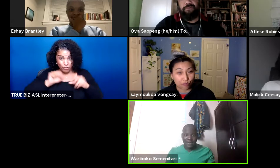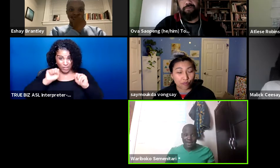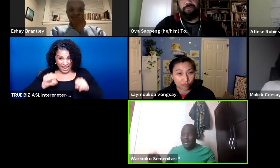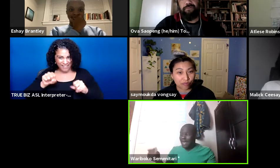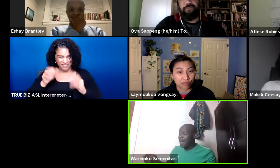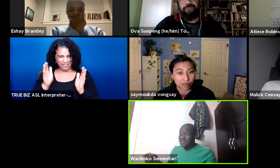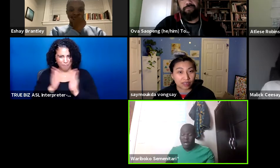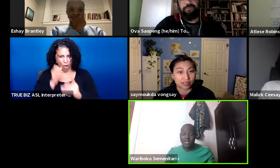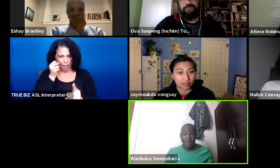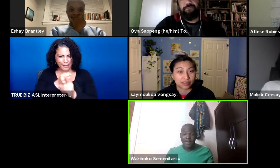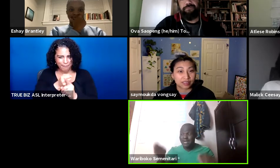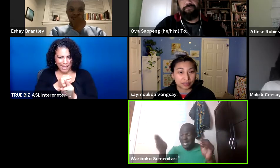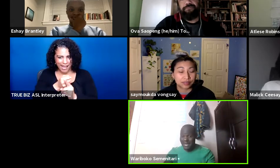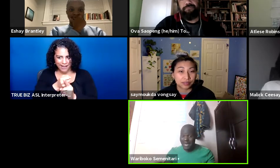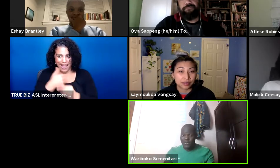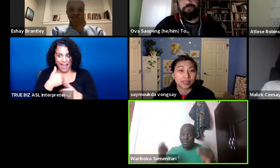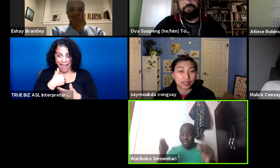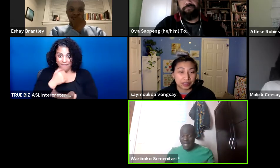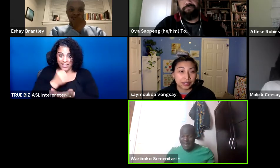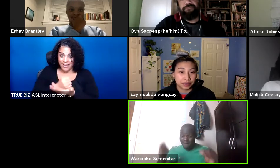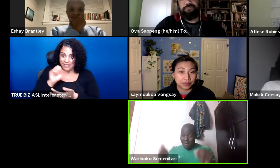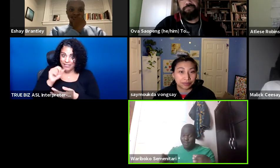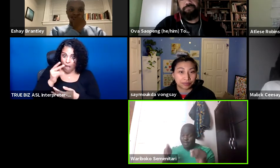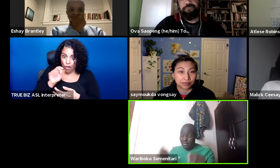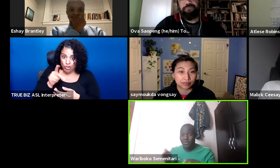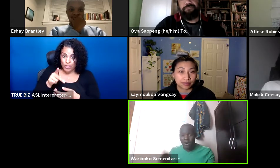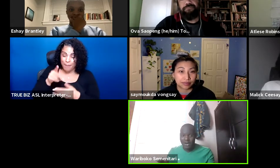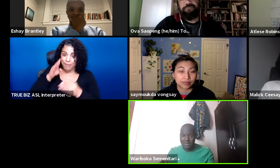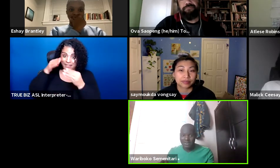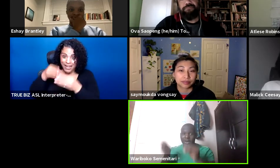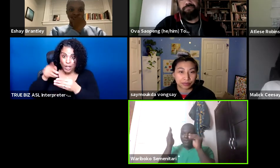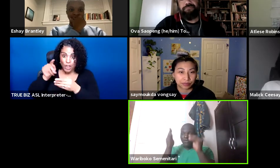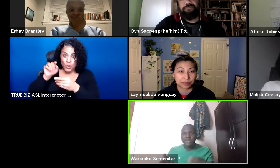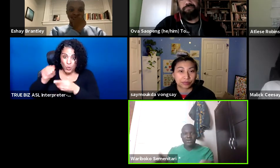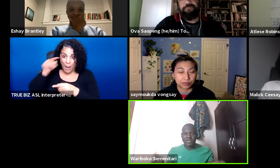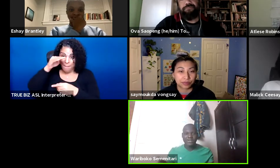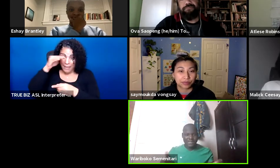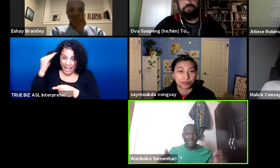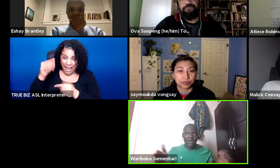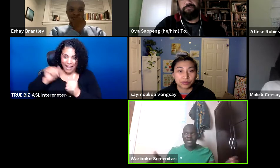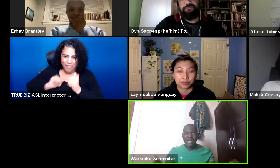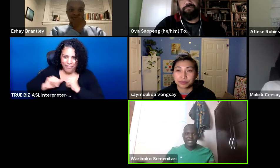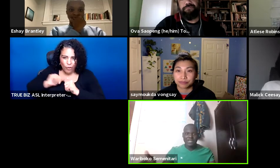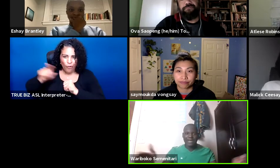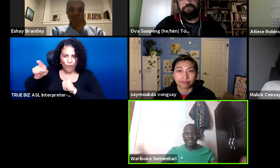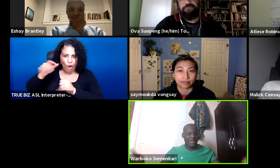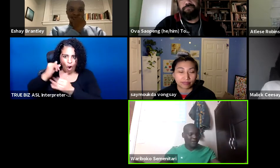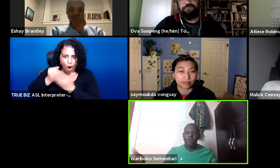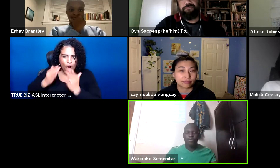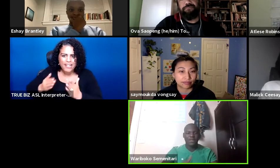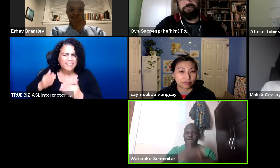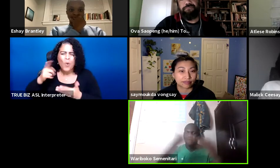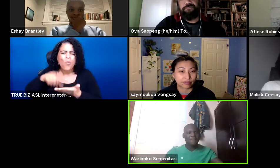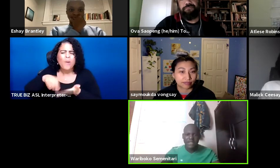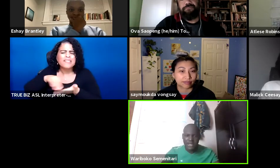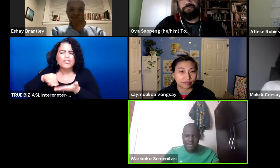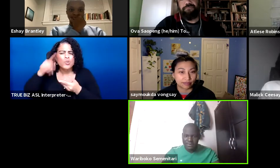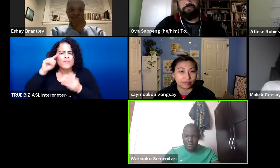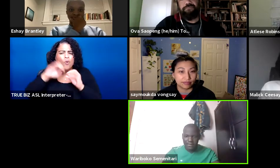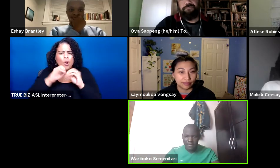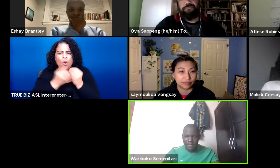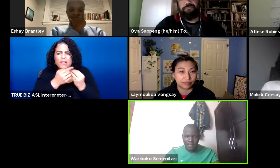impact and have a scholarship fund dedicated to a Black female theater artist, what is your excuse as an organization that has been here for more than